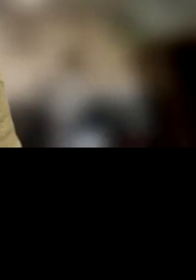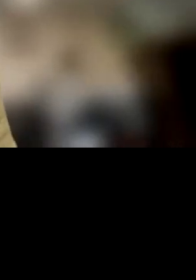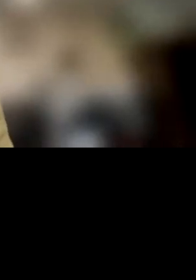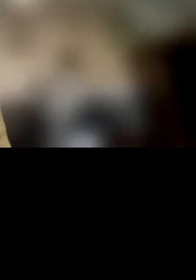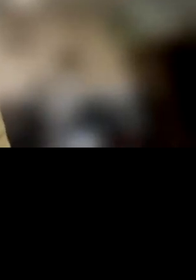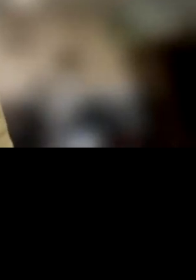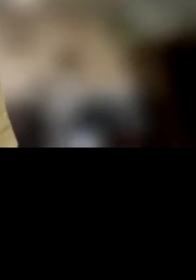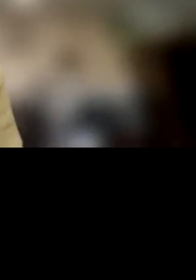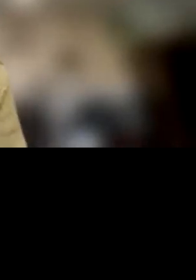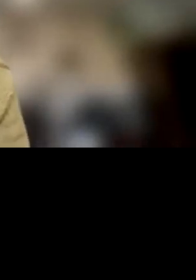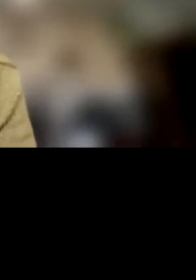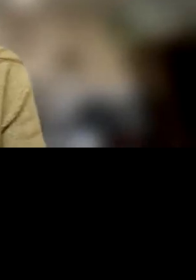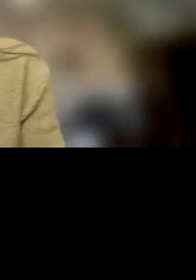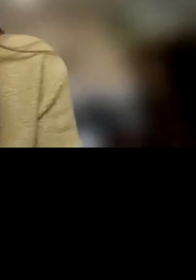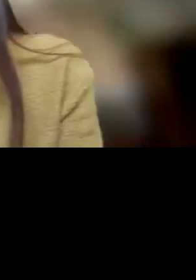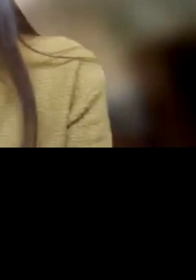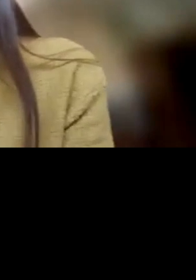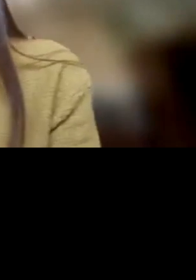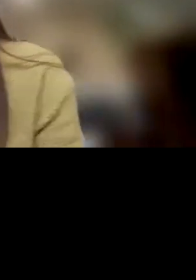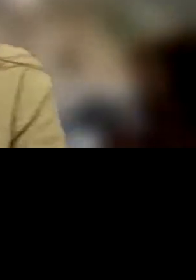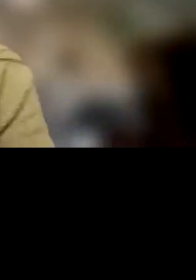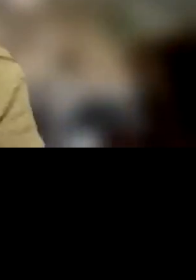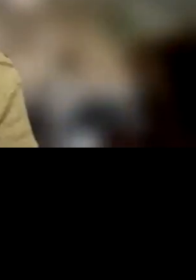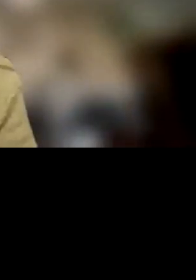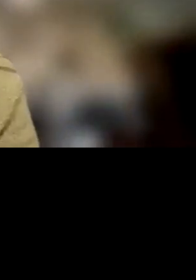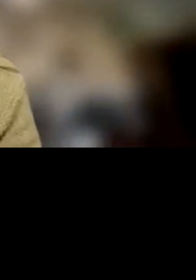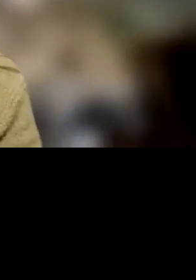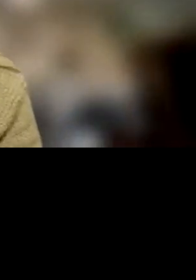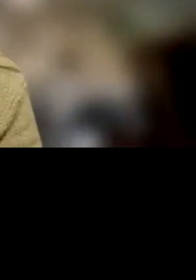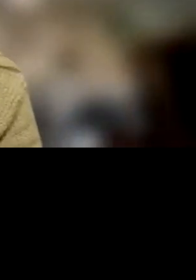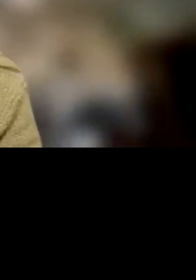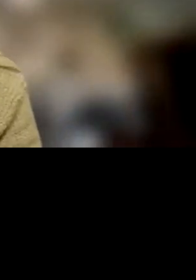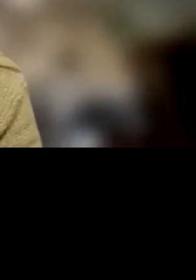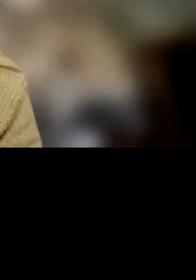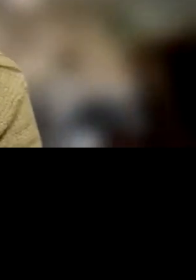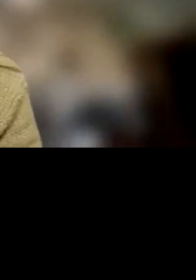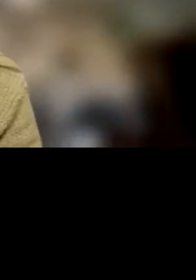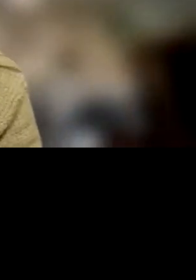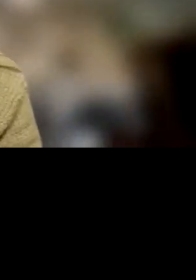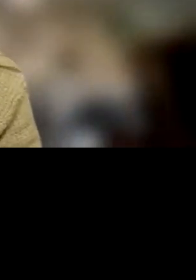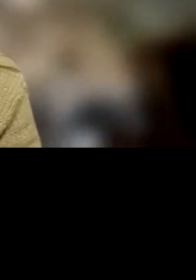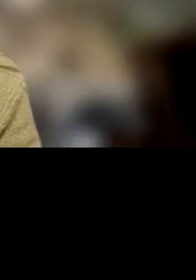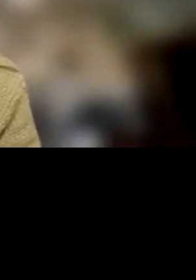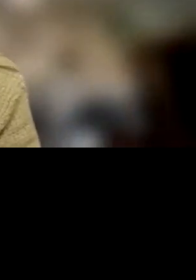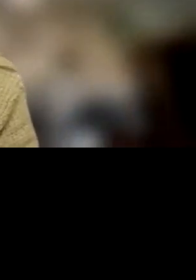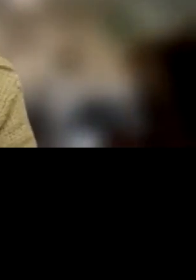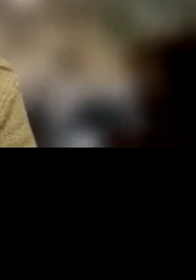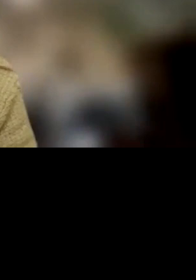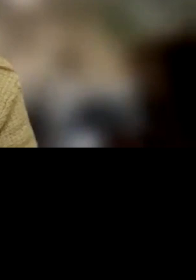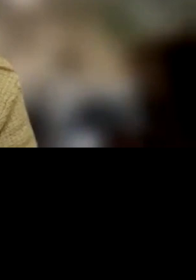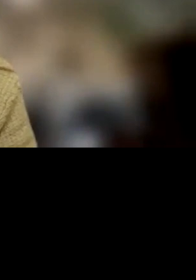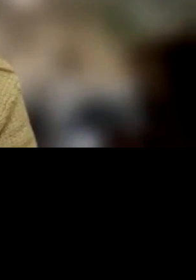who's proposing the treatment that's in the position and has the legal responsibility to say if the patient is capable or